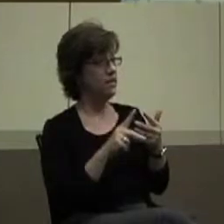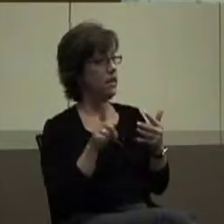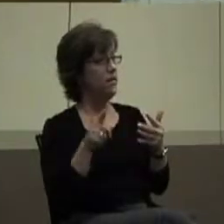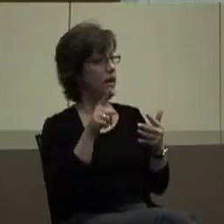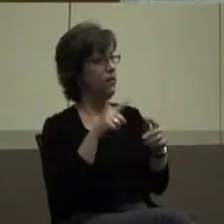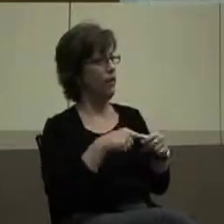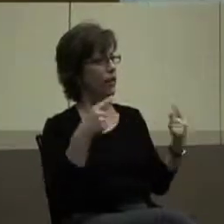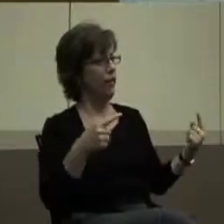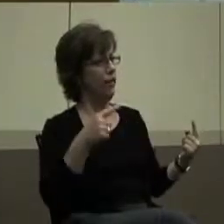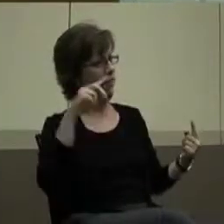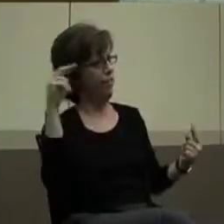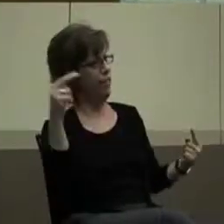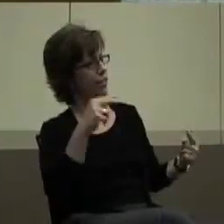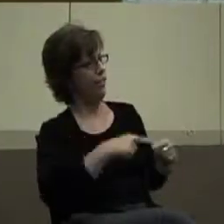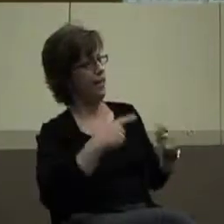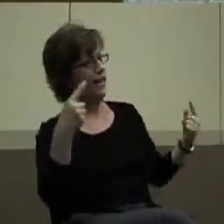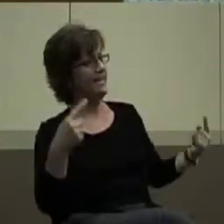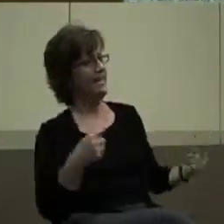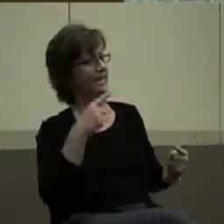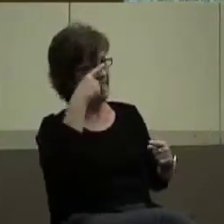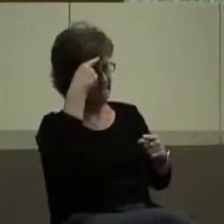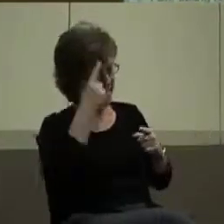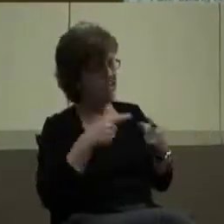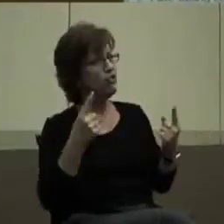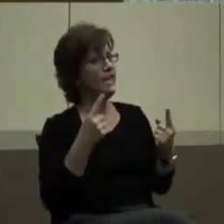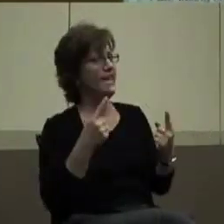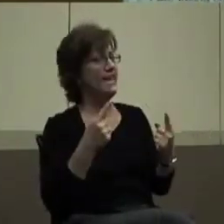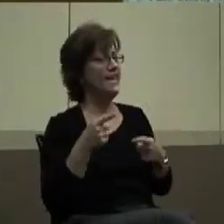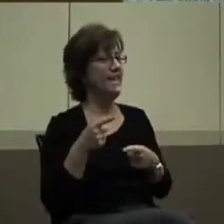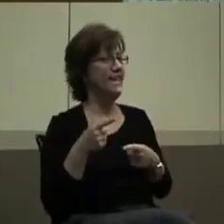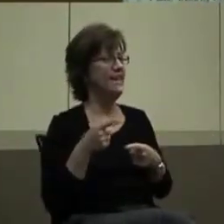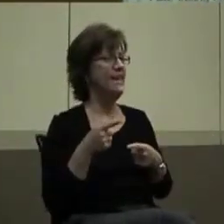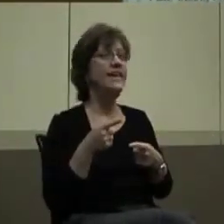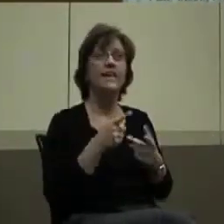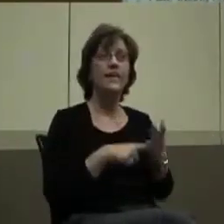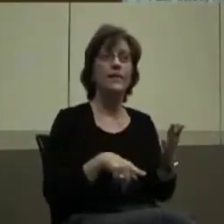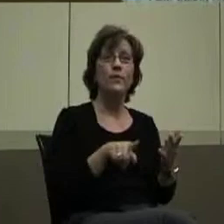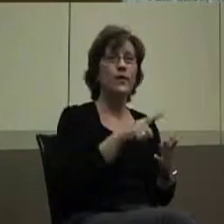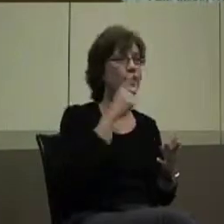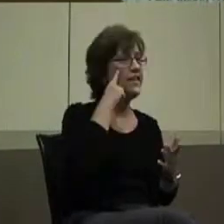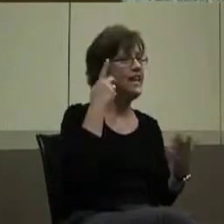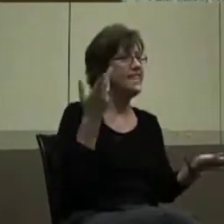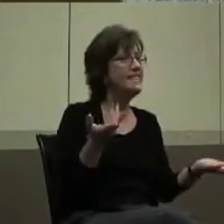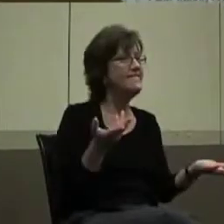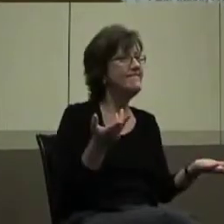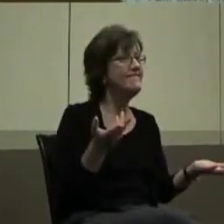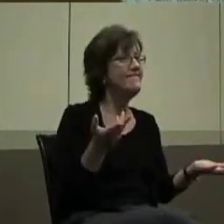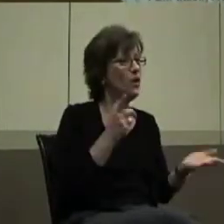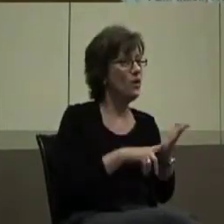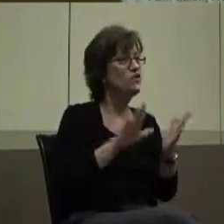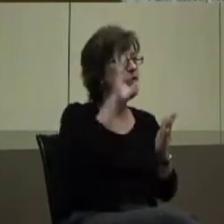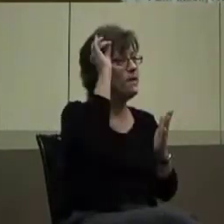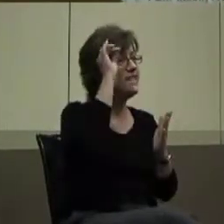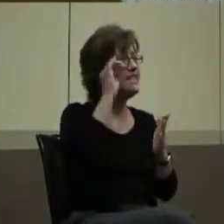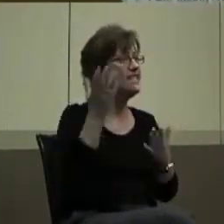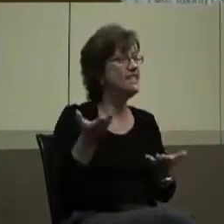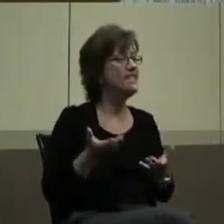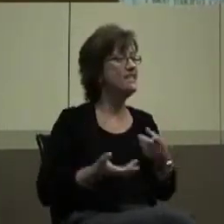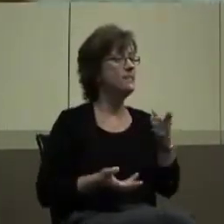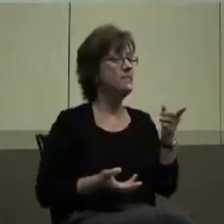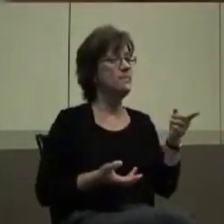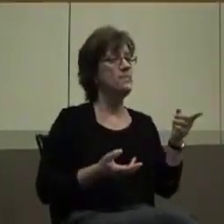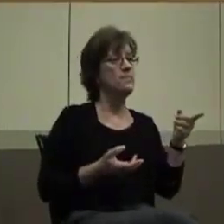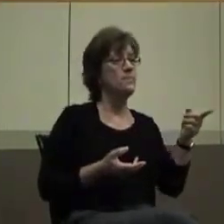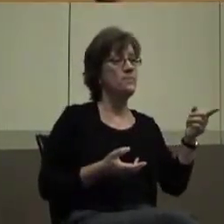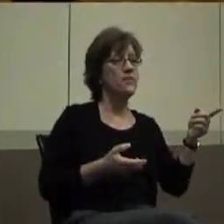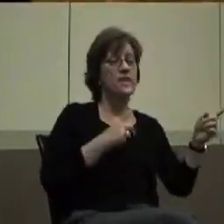were on the other side, the disagree side, weren't they? Okay, so what's your take on that? Yes? I think that